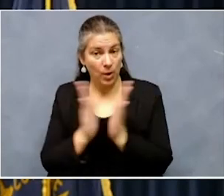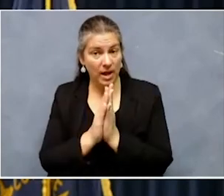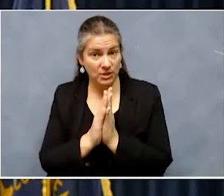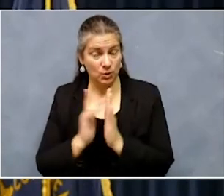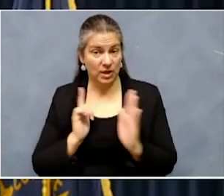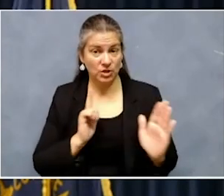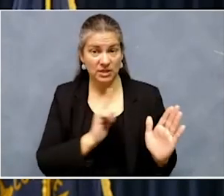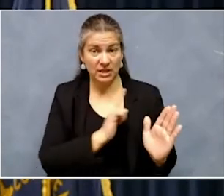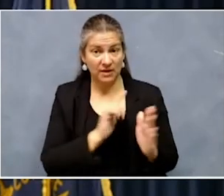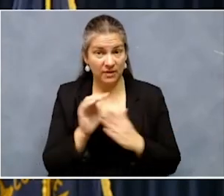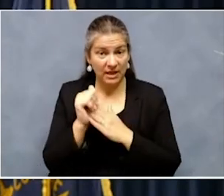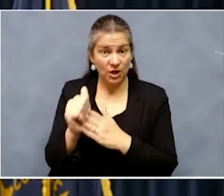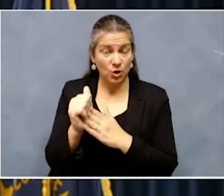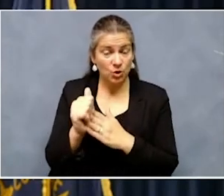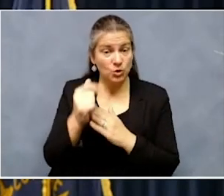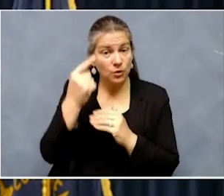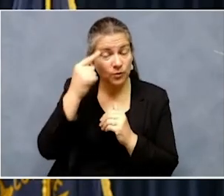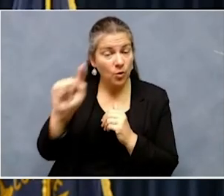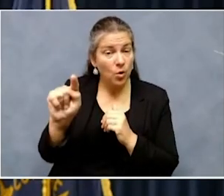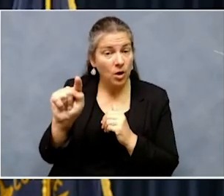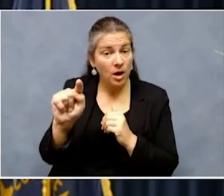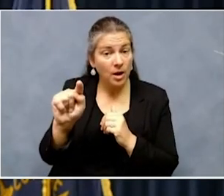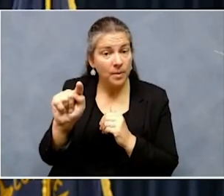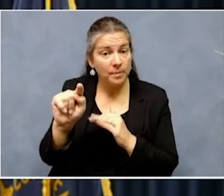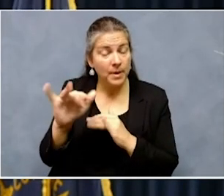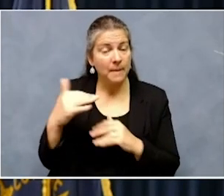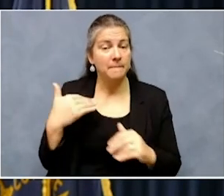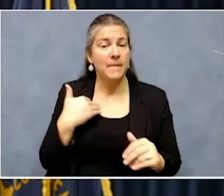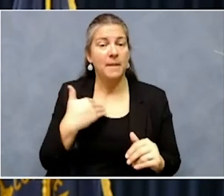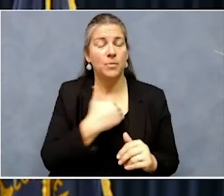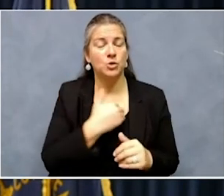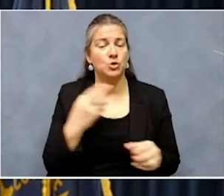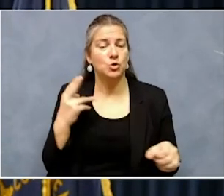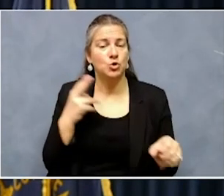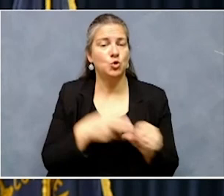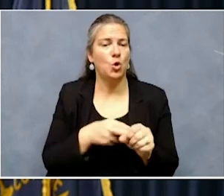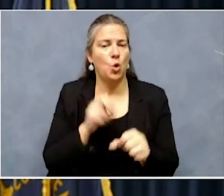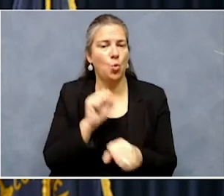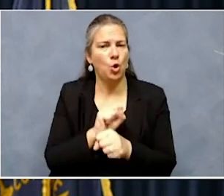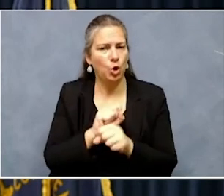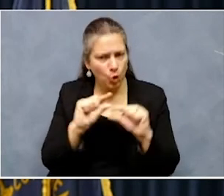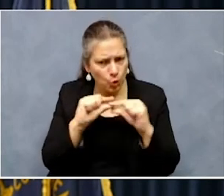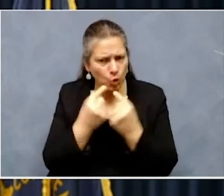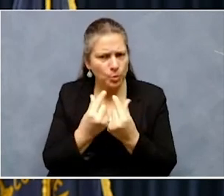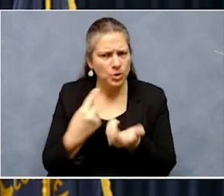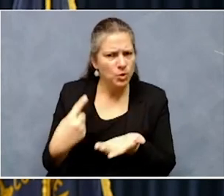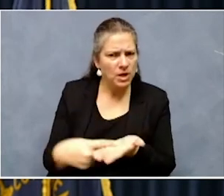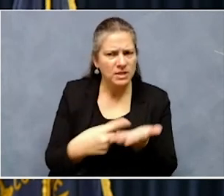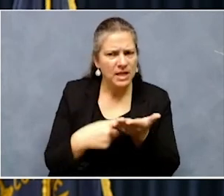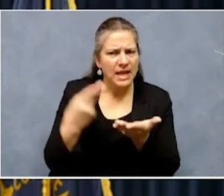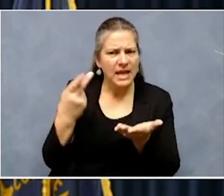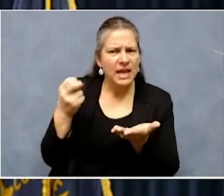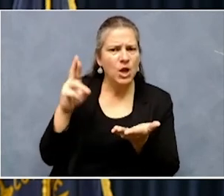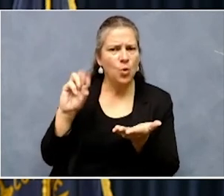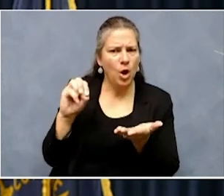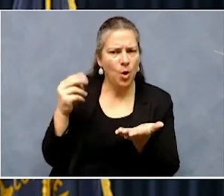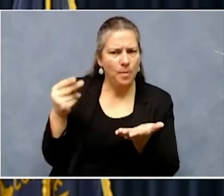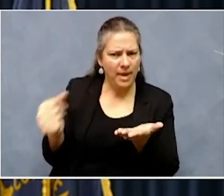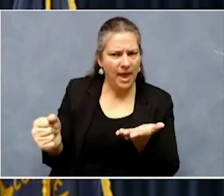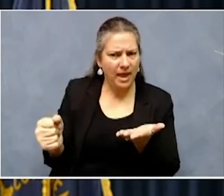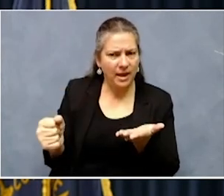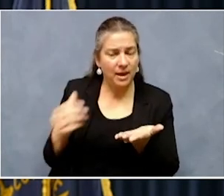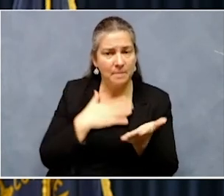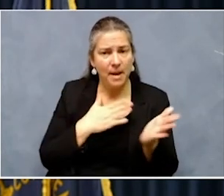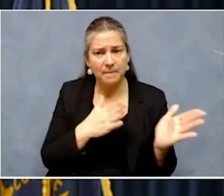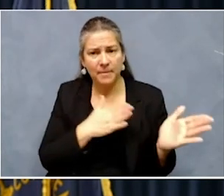stayed on the job throughout the pandemic. How much those bonuses would be and who would get them is still to be worked out. But in the